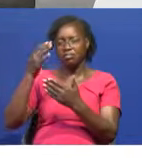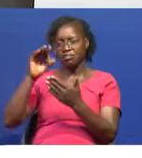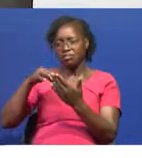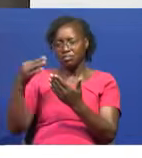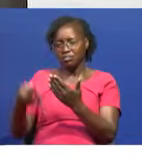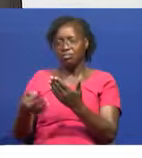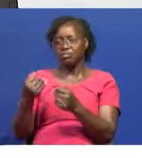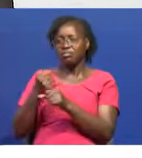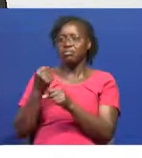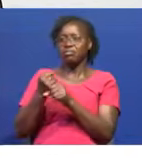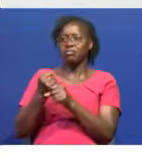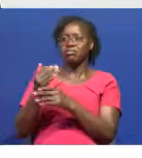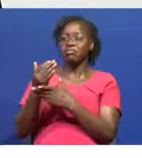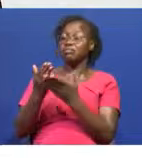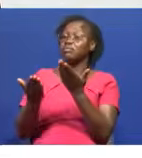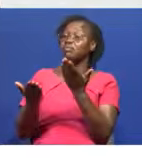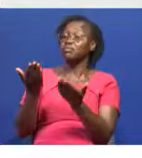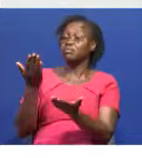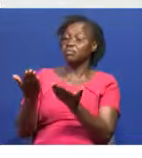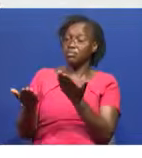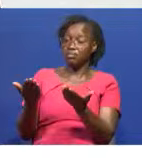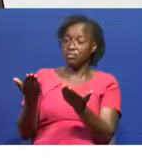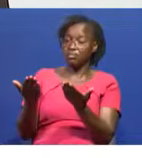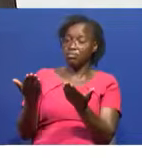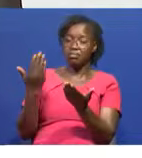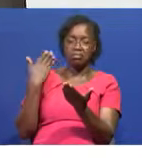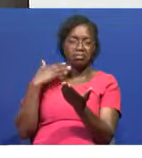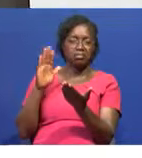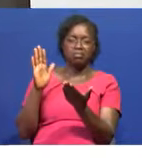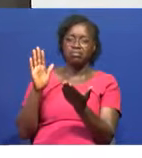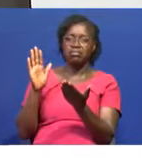part of evaluation, you don't want